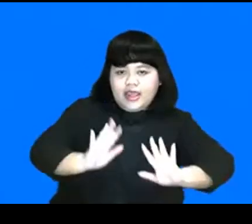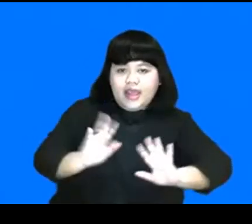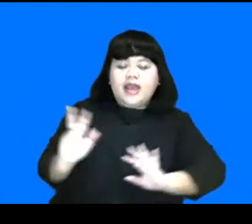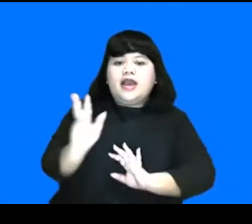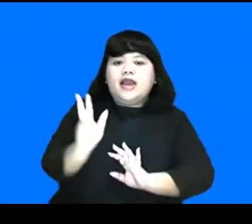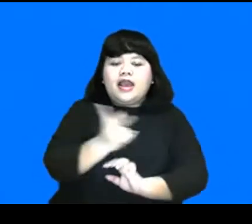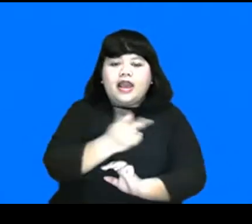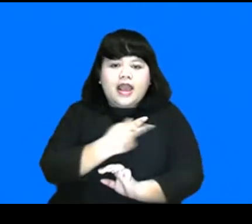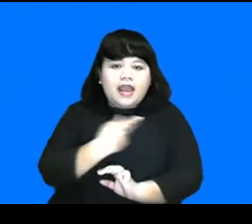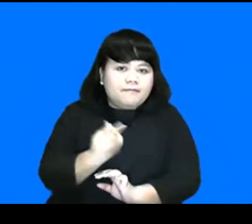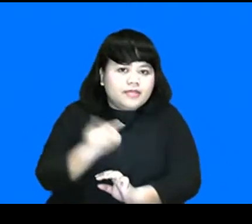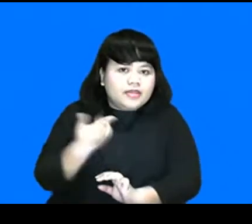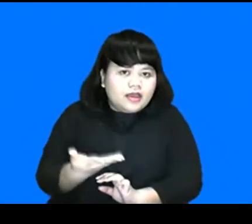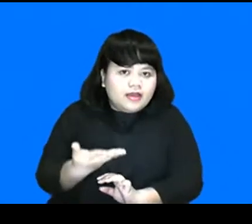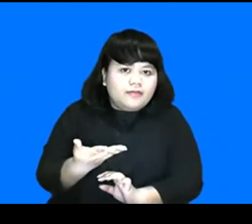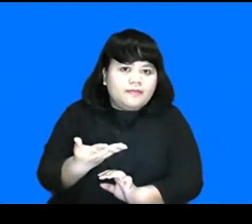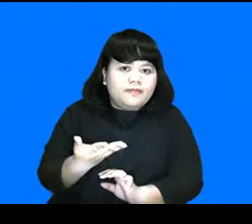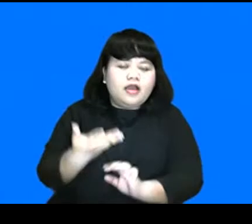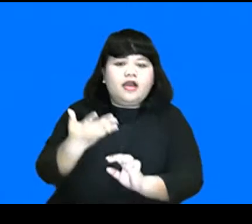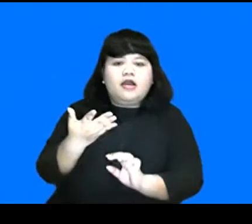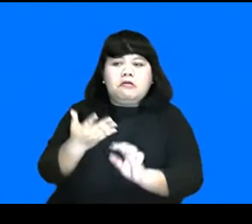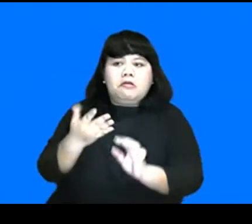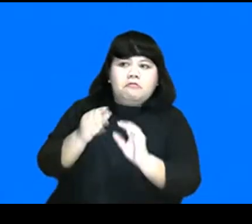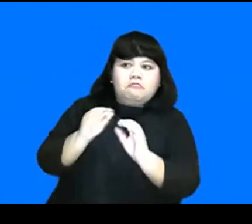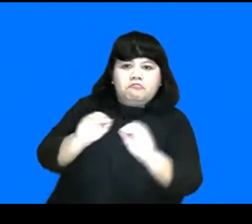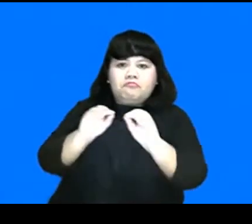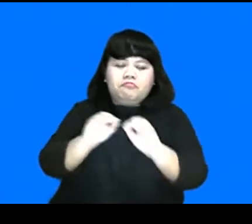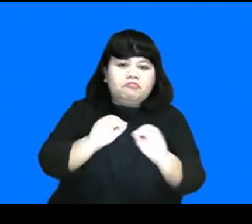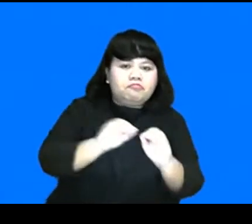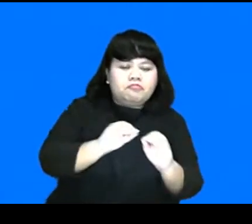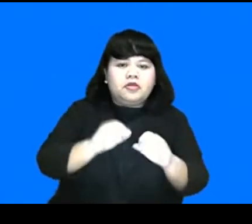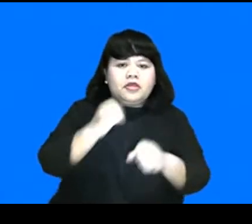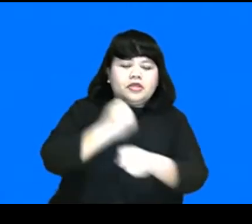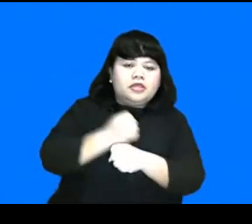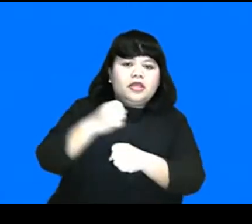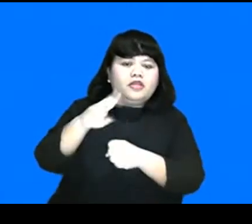C20 Indonesia and also Sherpa of C20 Indonesia.